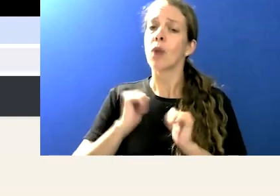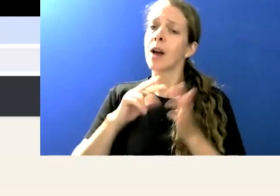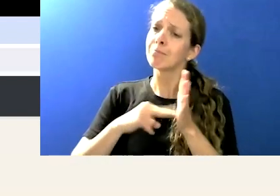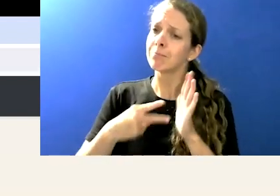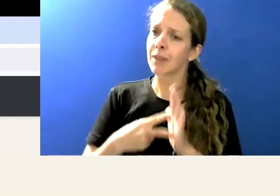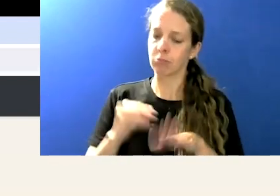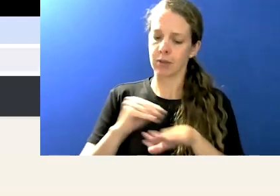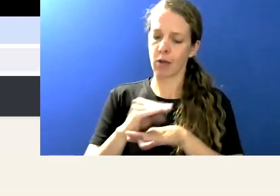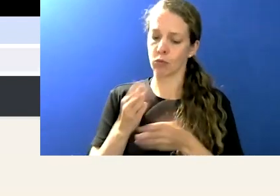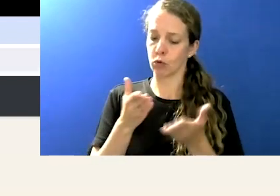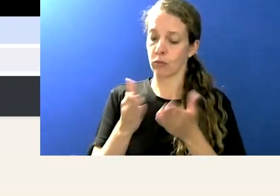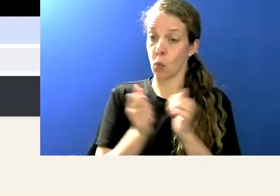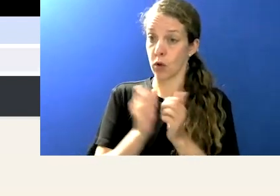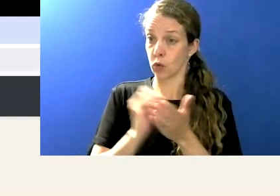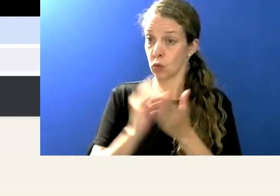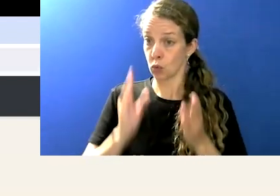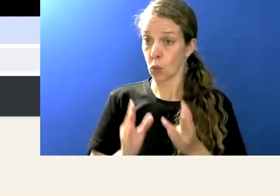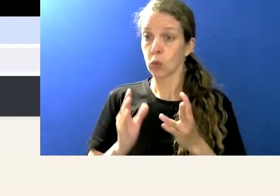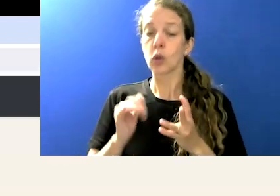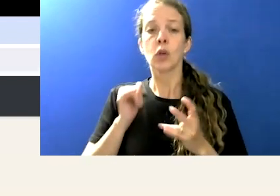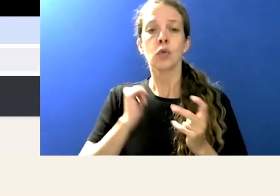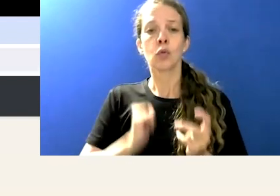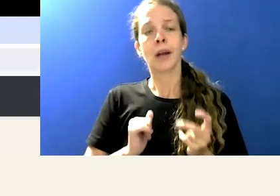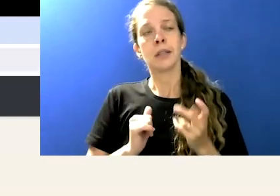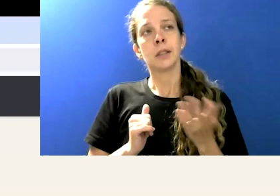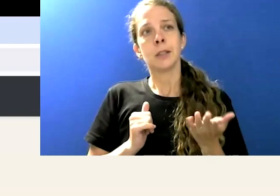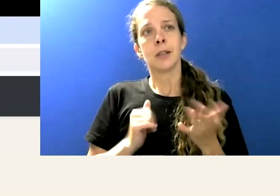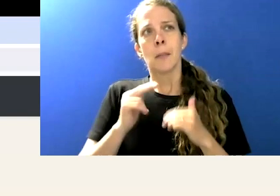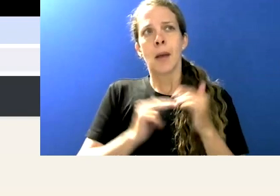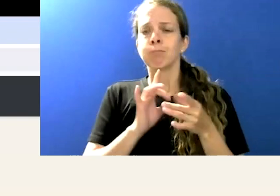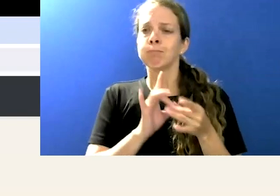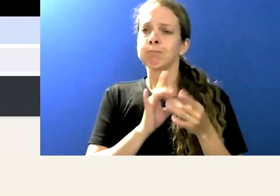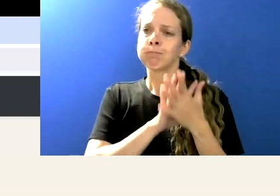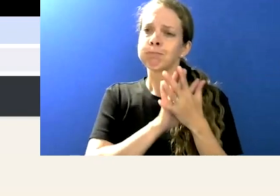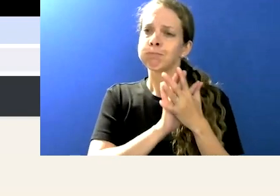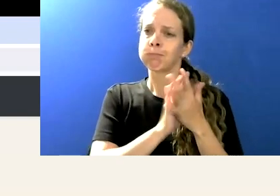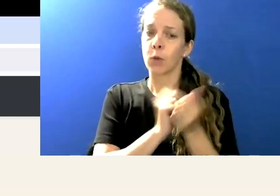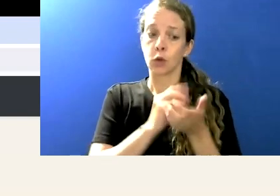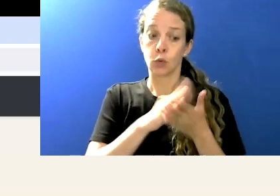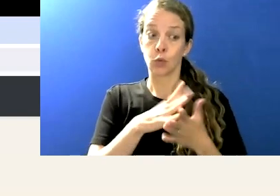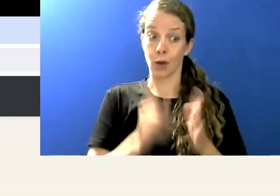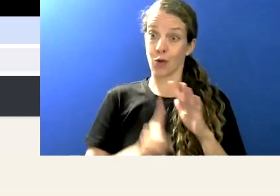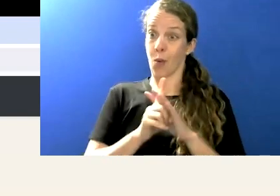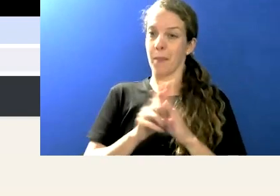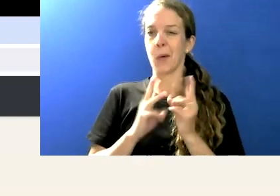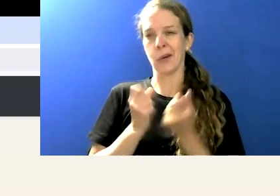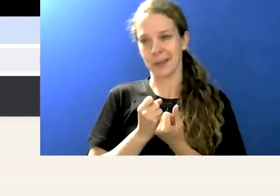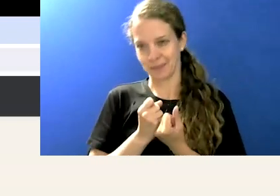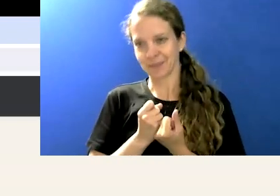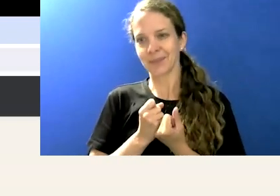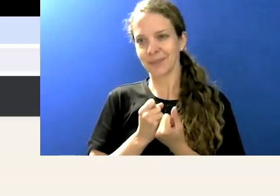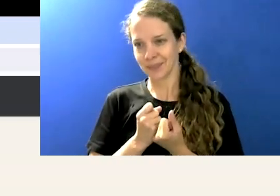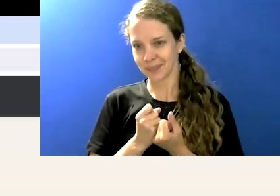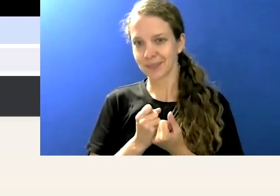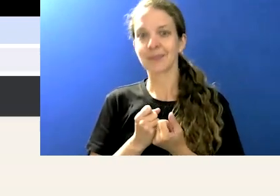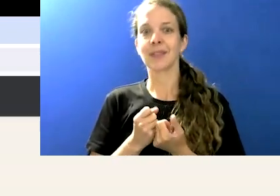counseling services with the students. We try to kind of build that rapport with the students so they can show up to our workshops. So we don't have any me and